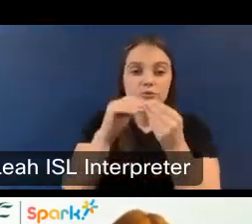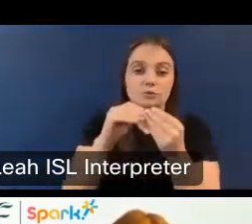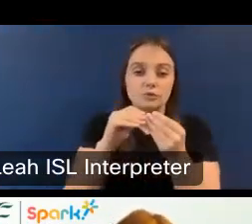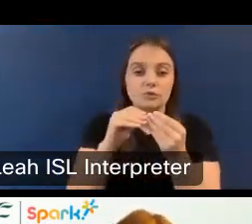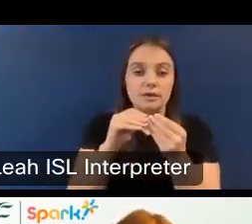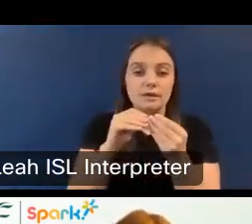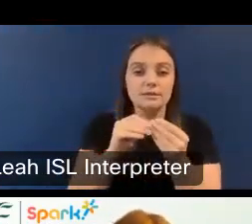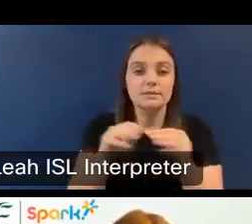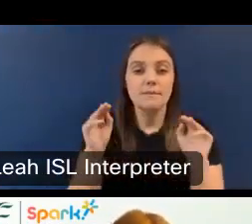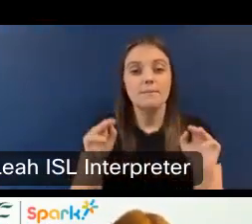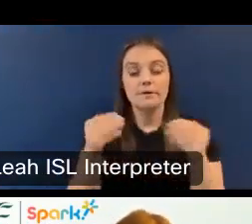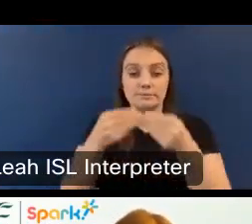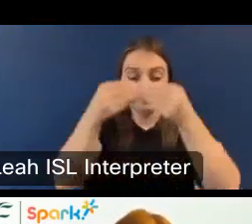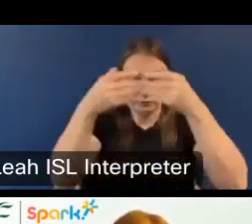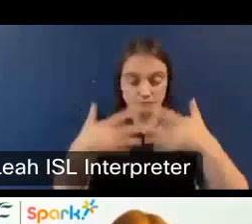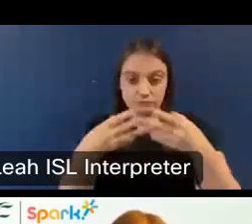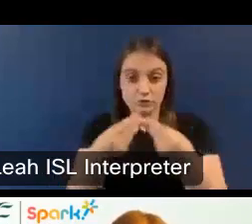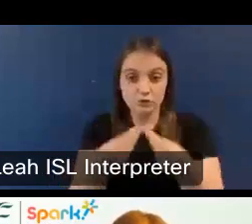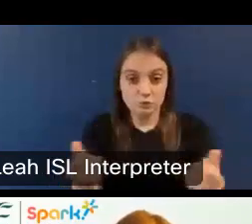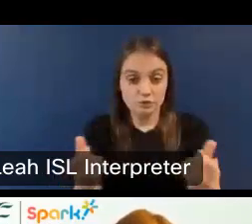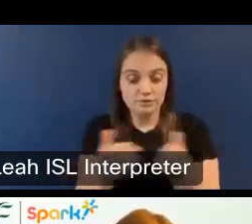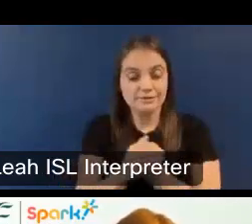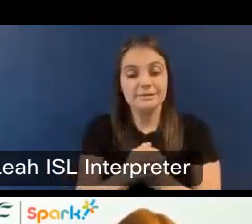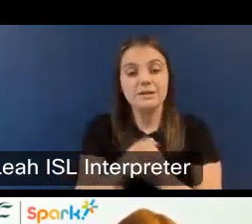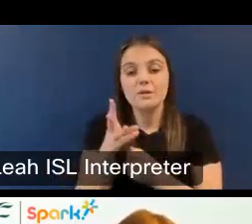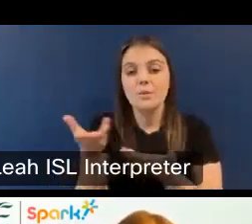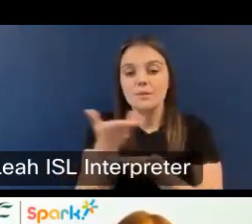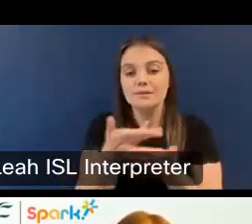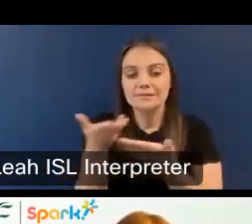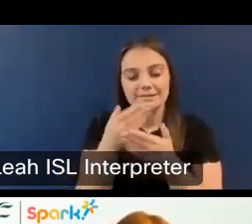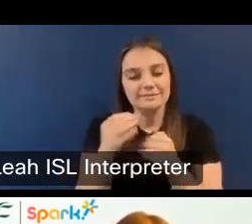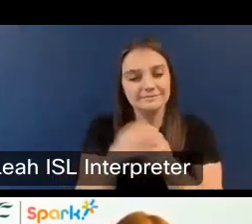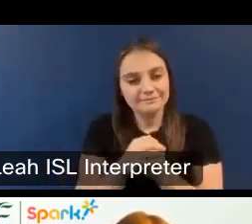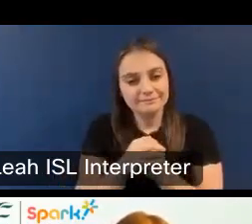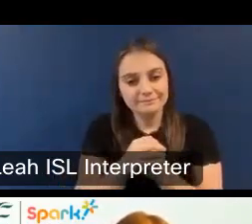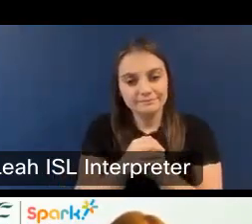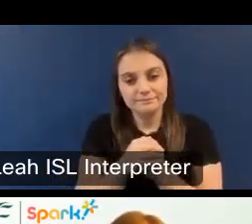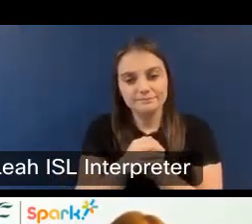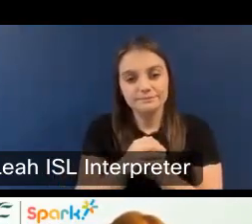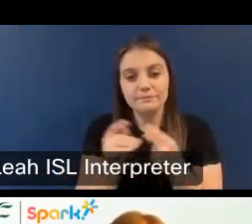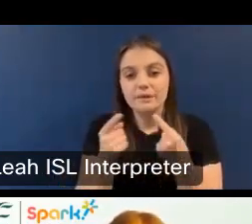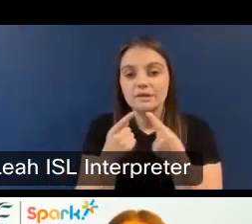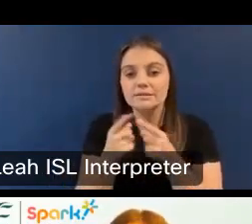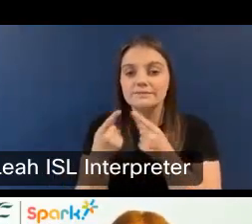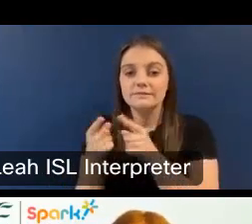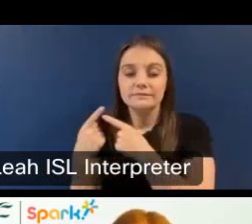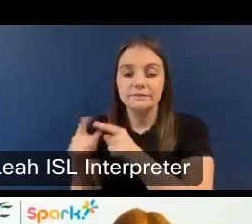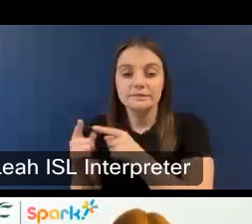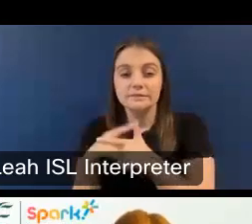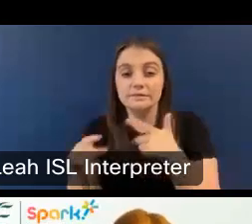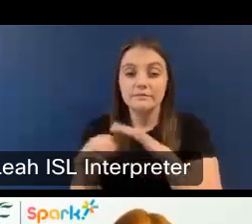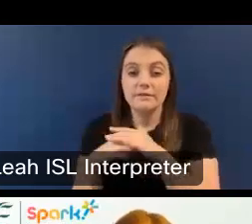potential solutions that I'm going to talk you through a little bit more in the next few slides. So there's a few different, let's say, evolved